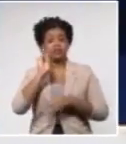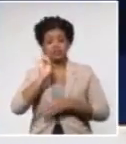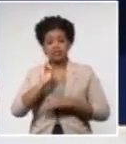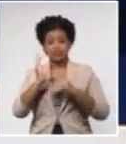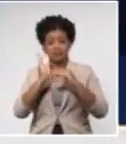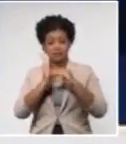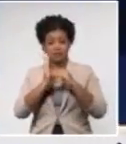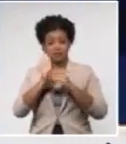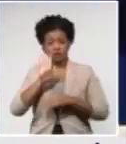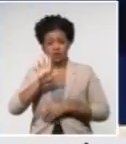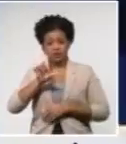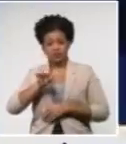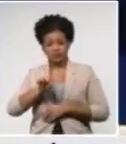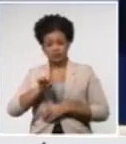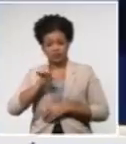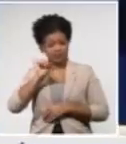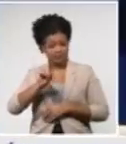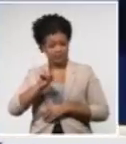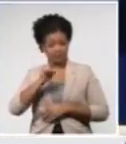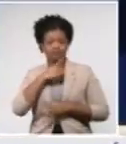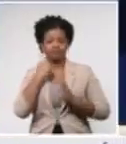and